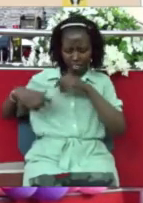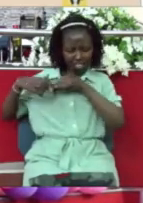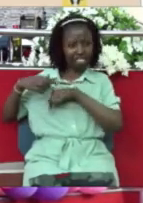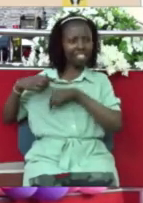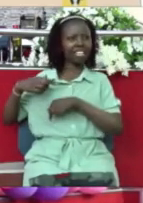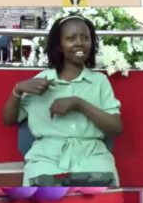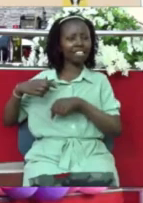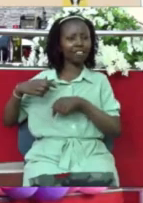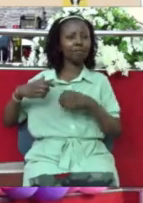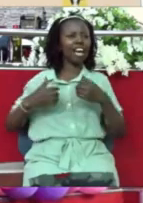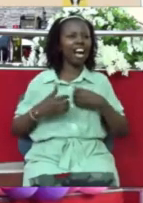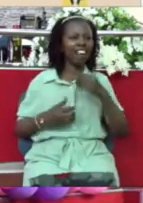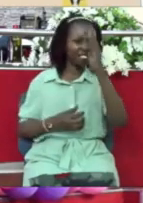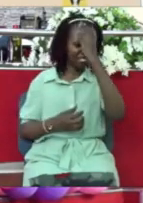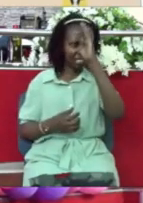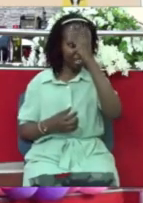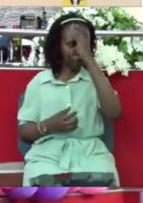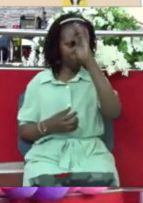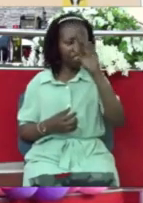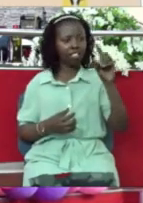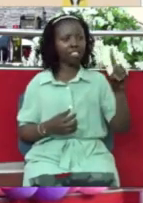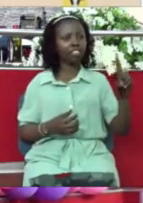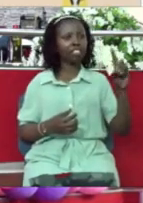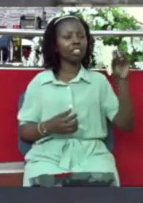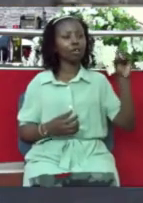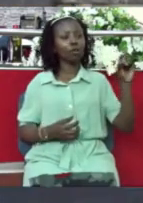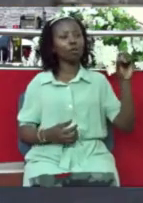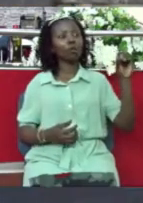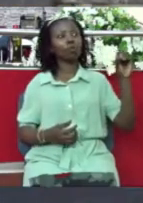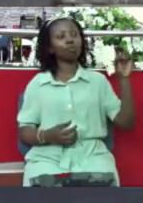there is still doubt. Kuna bado ile shaka.